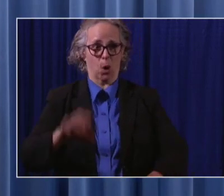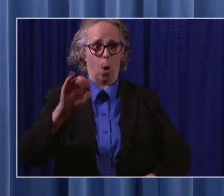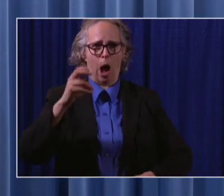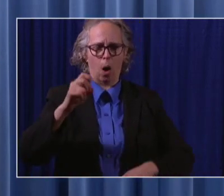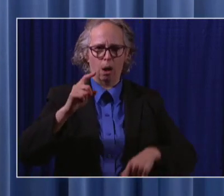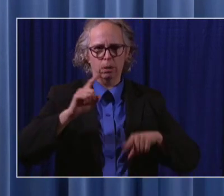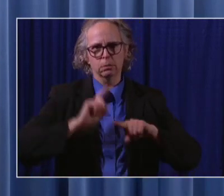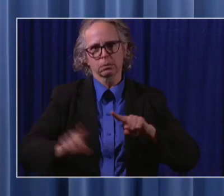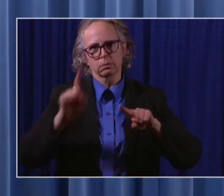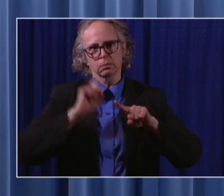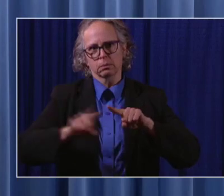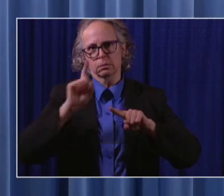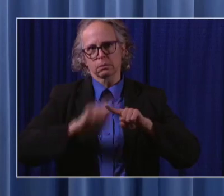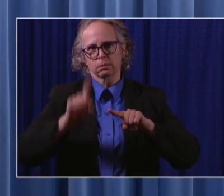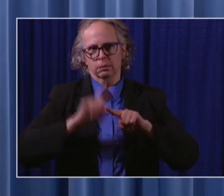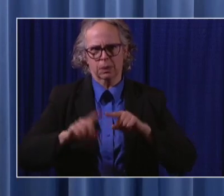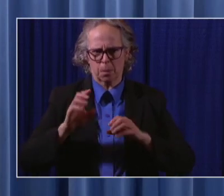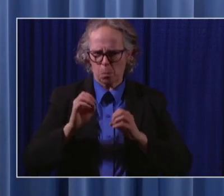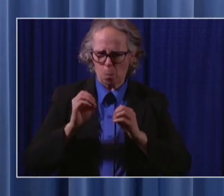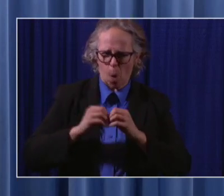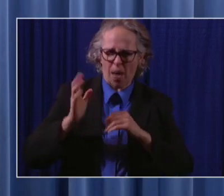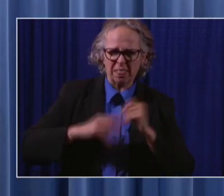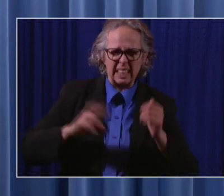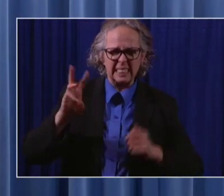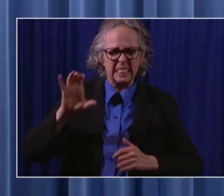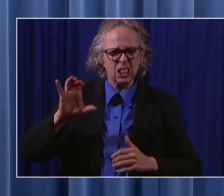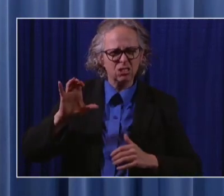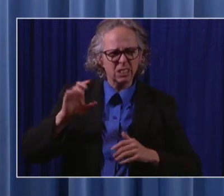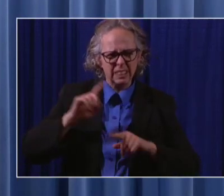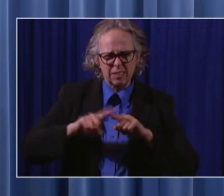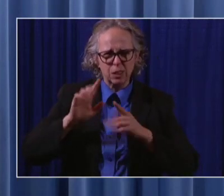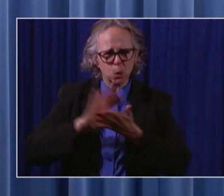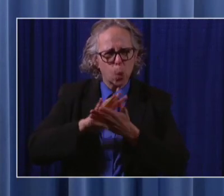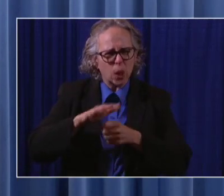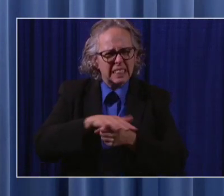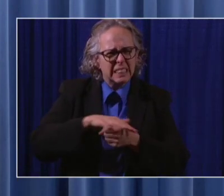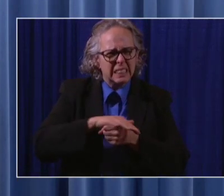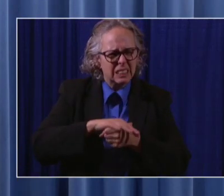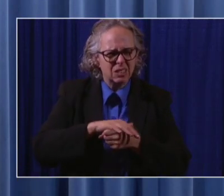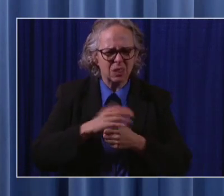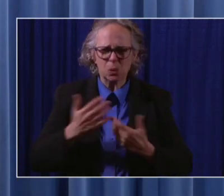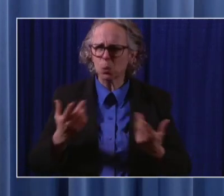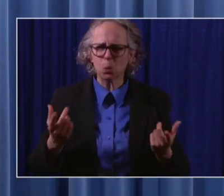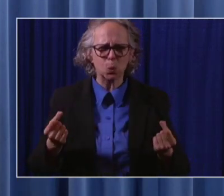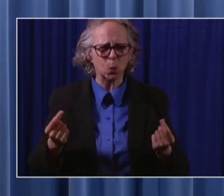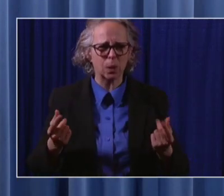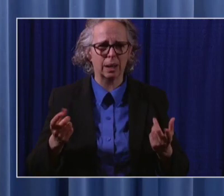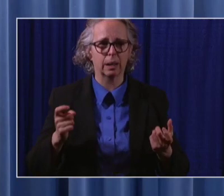Ohio. We gave them some guidance on how to